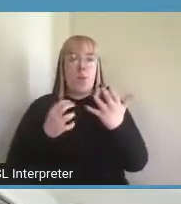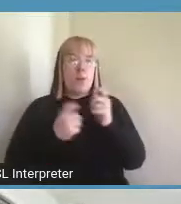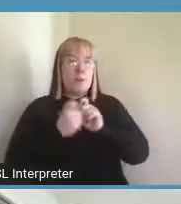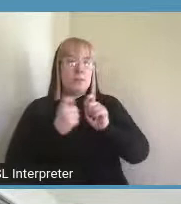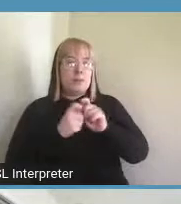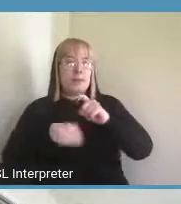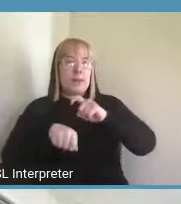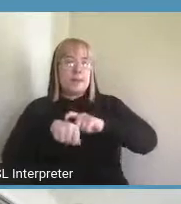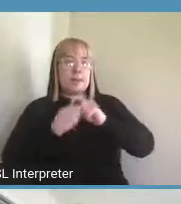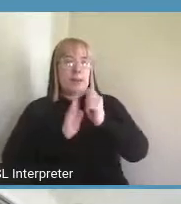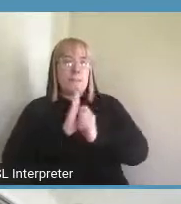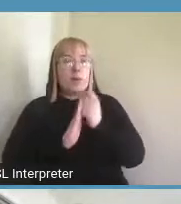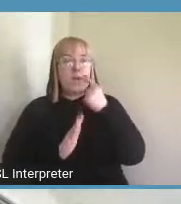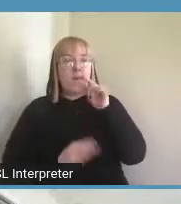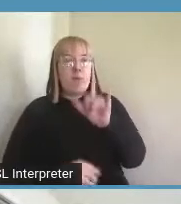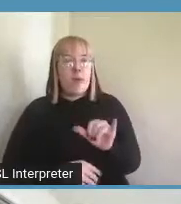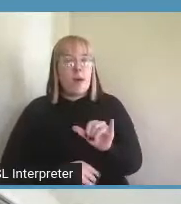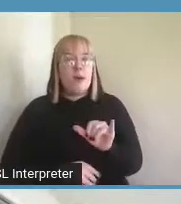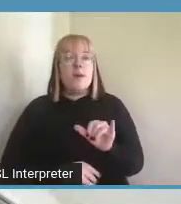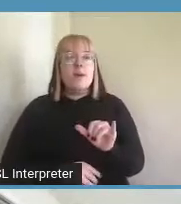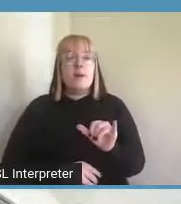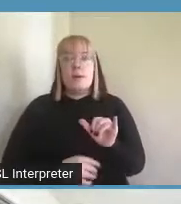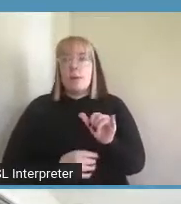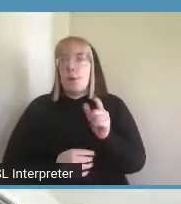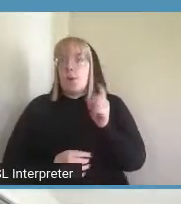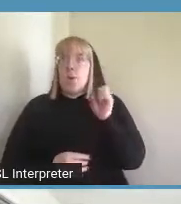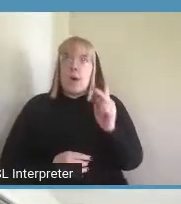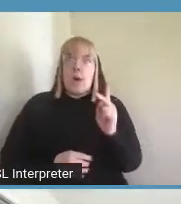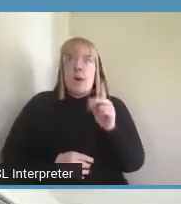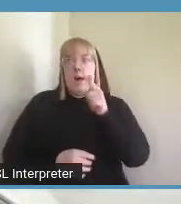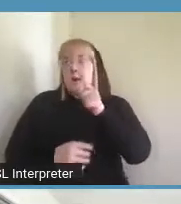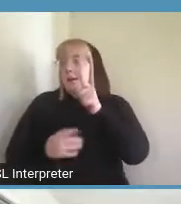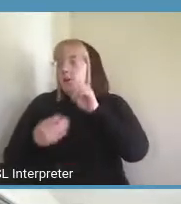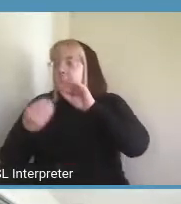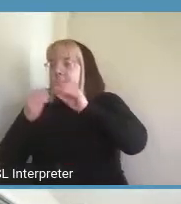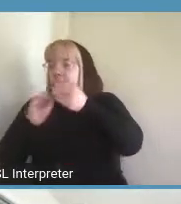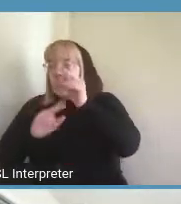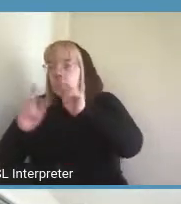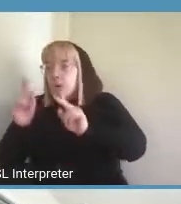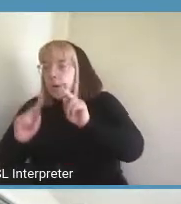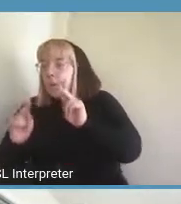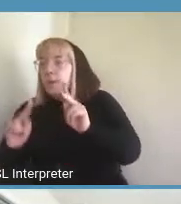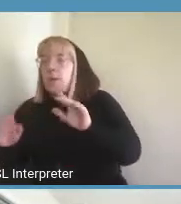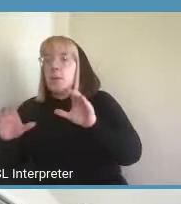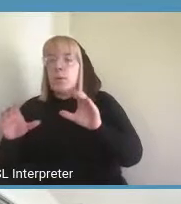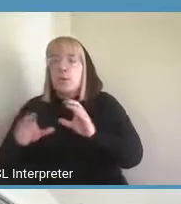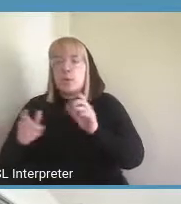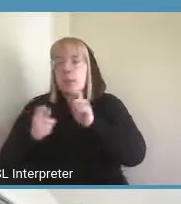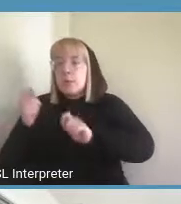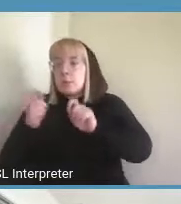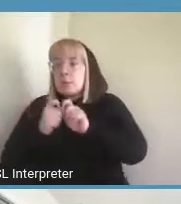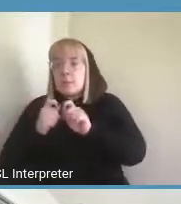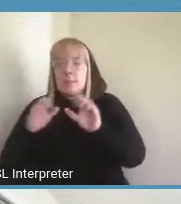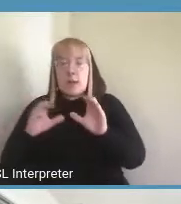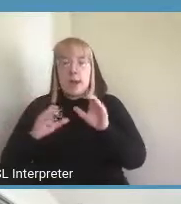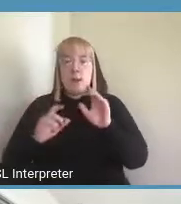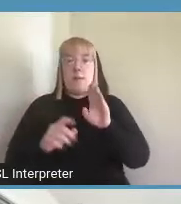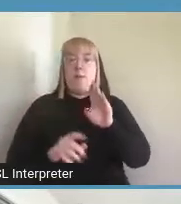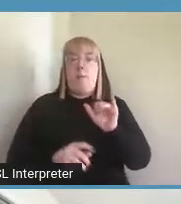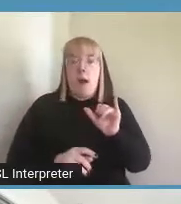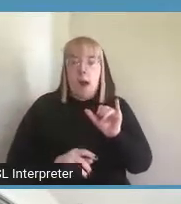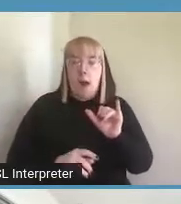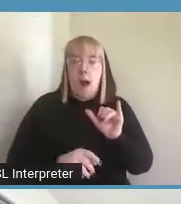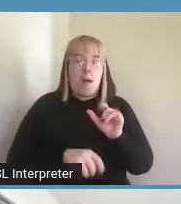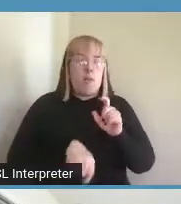will have this many people perform this action by the end of the year, for example. So let me give you